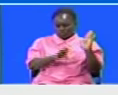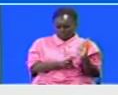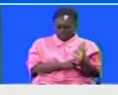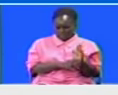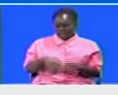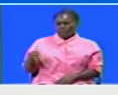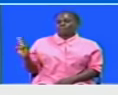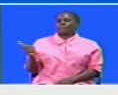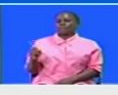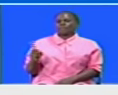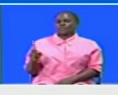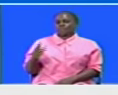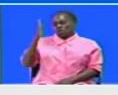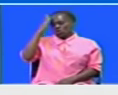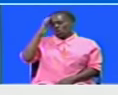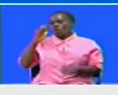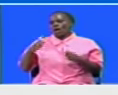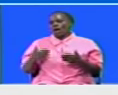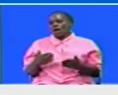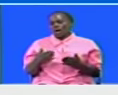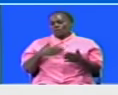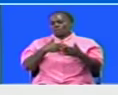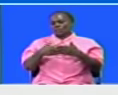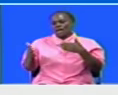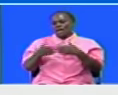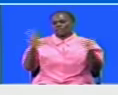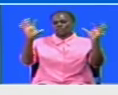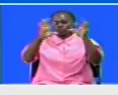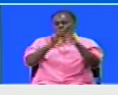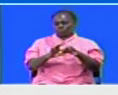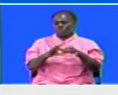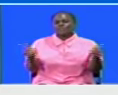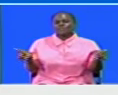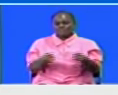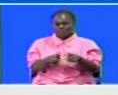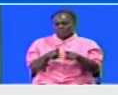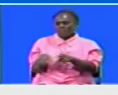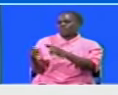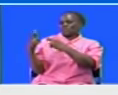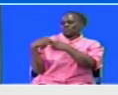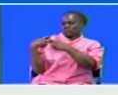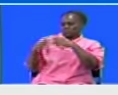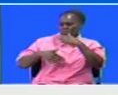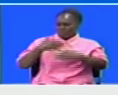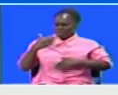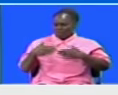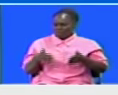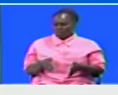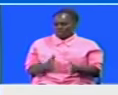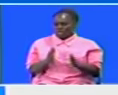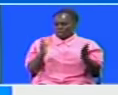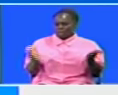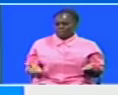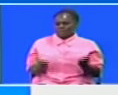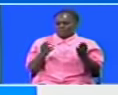the president is identified as a symbol of unity and as such, mandated to act in such a manner that